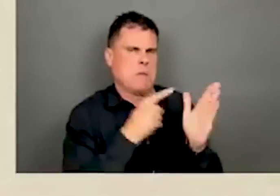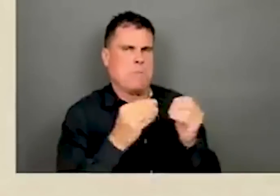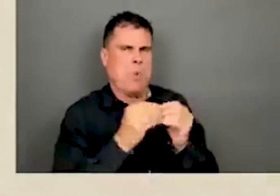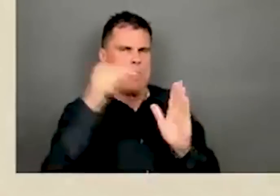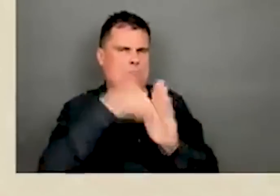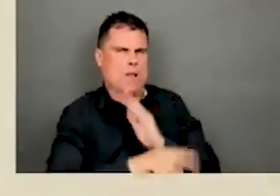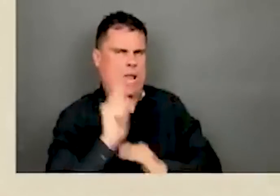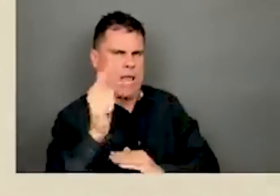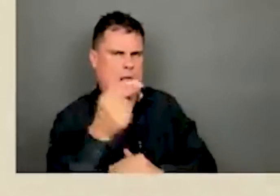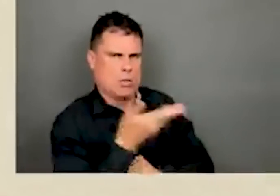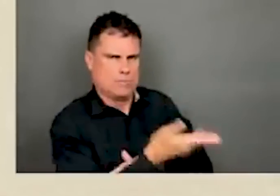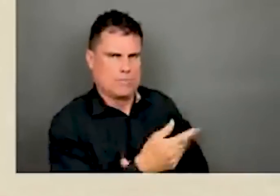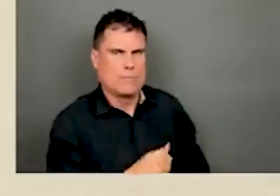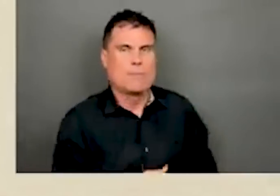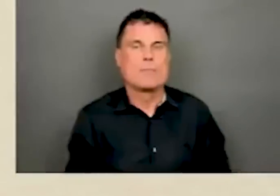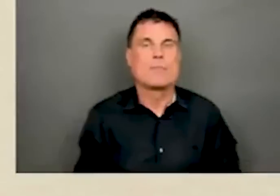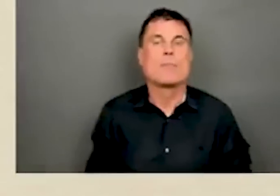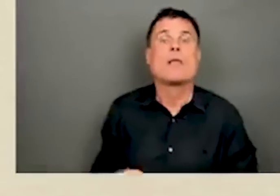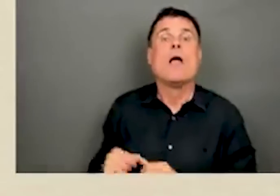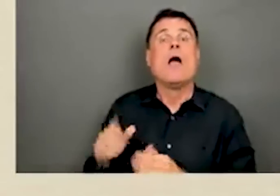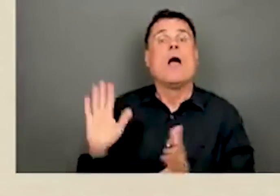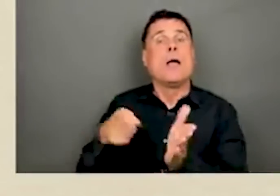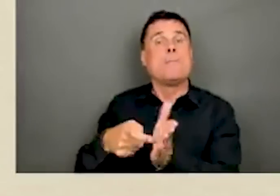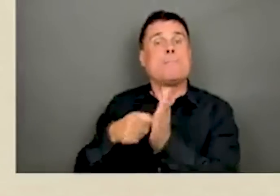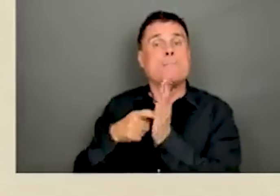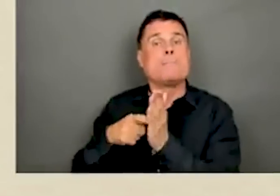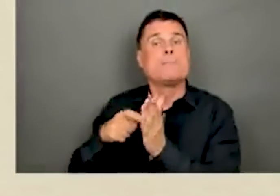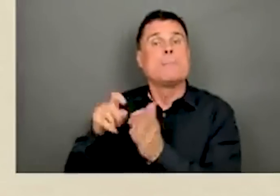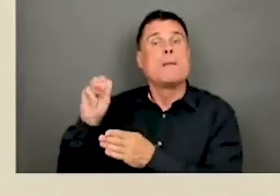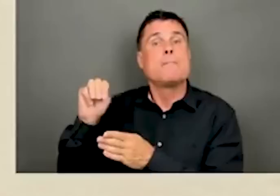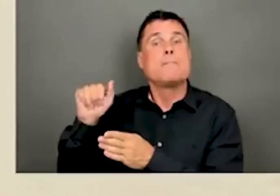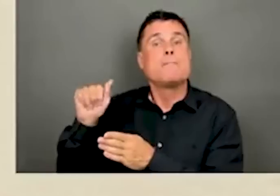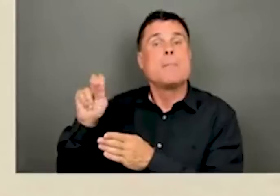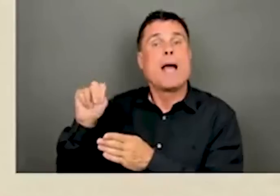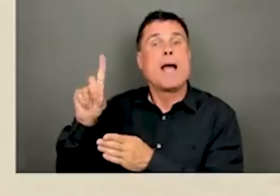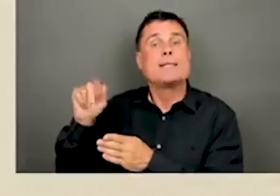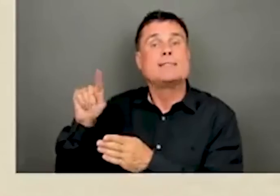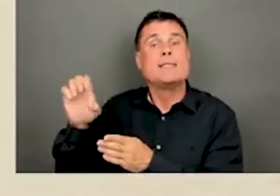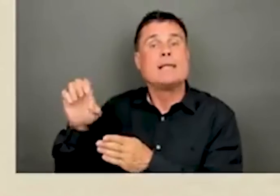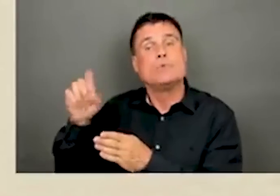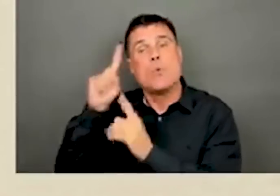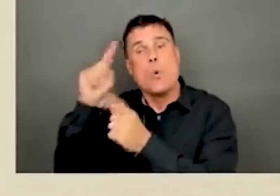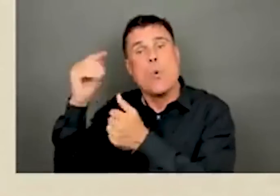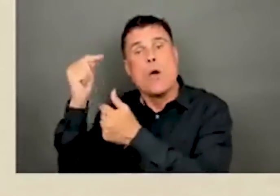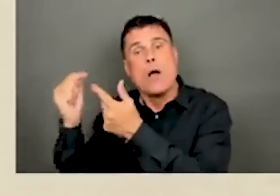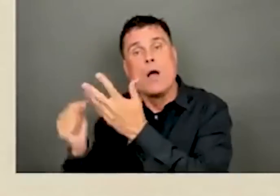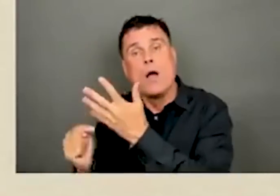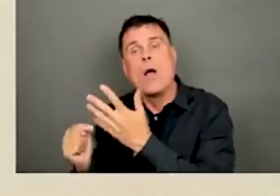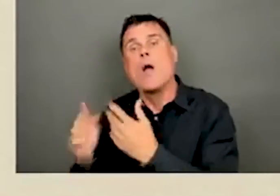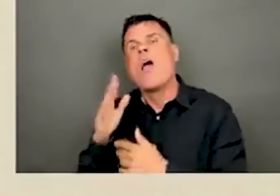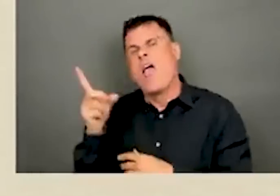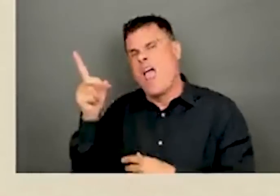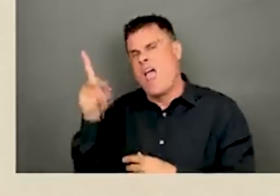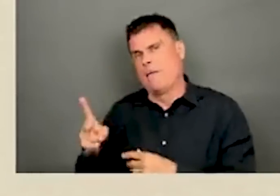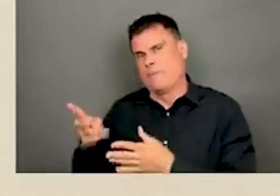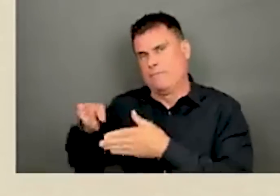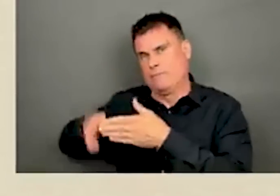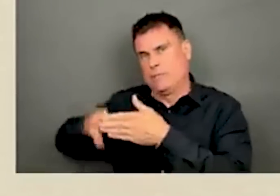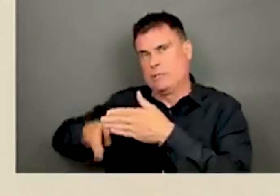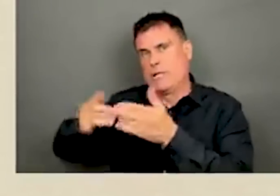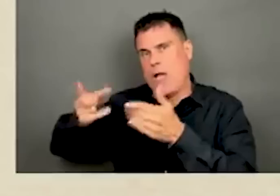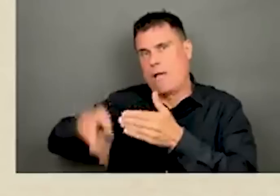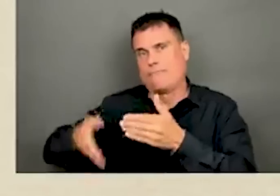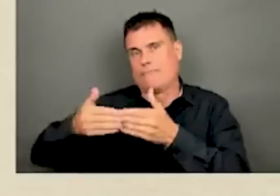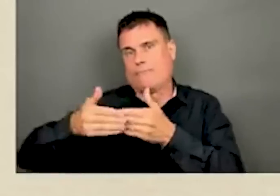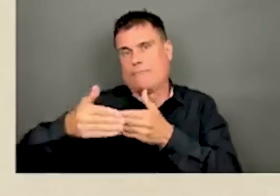at coming up to this fall, it's traditional for a leader to ask his colleagues what their plans are. Will they be running in the next